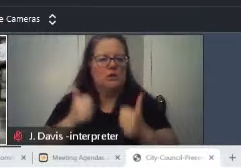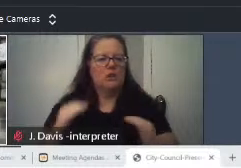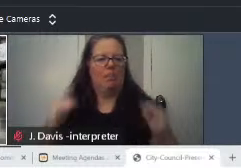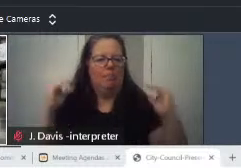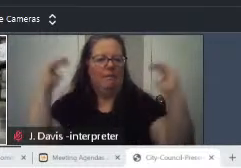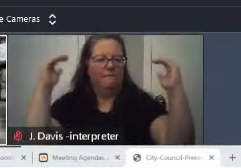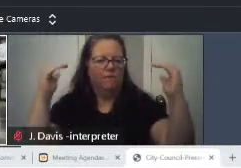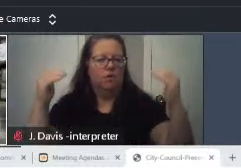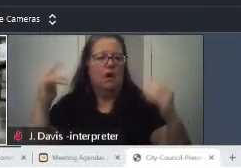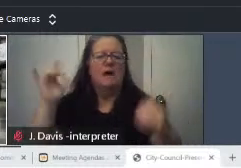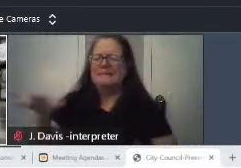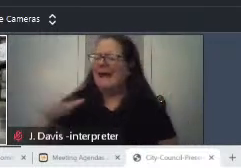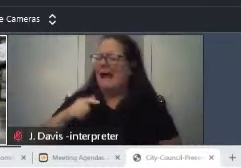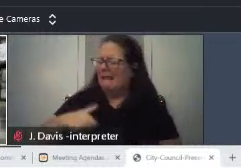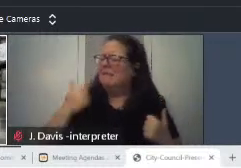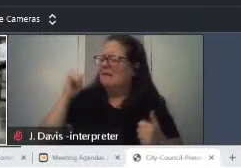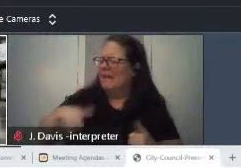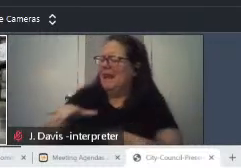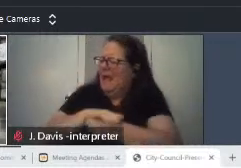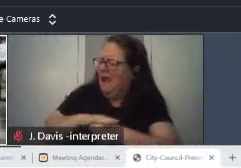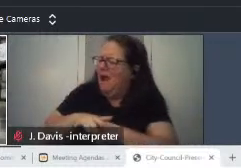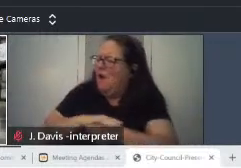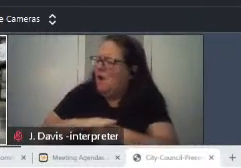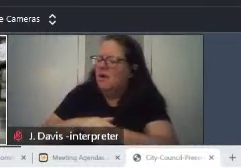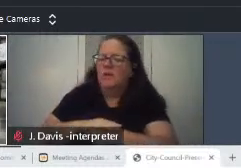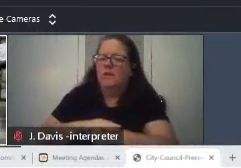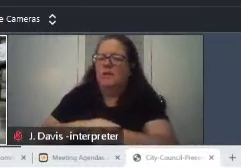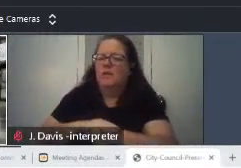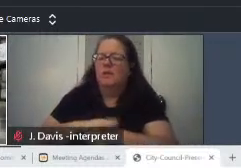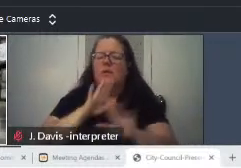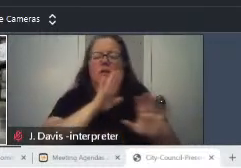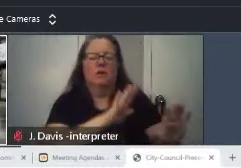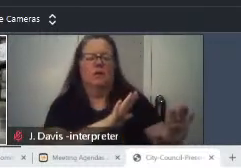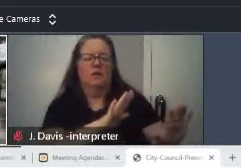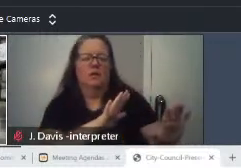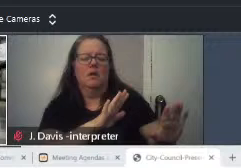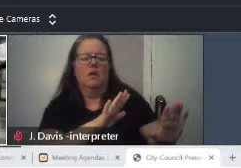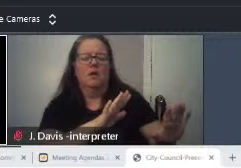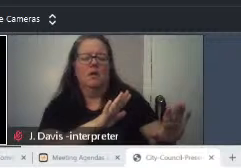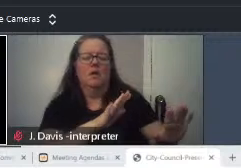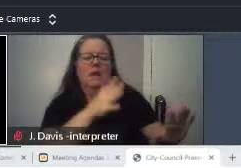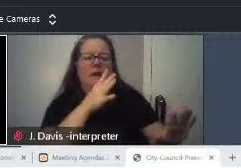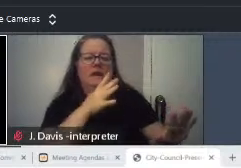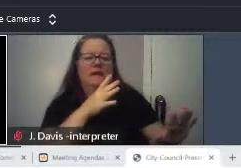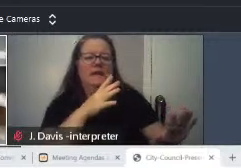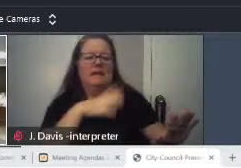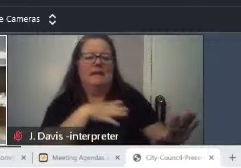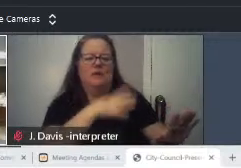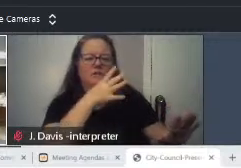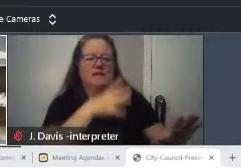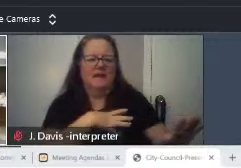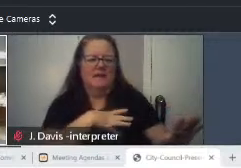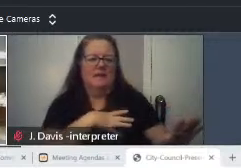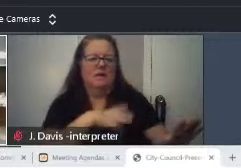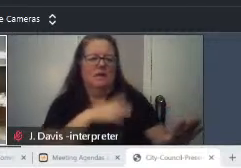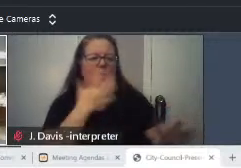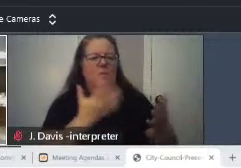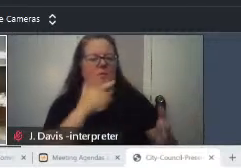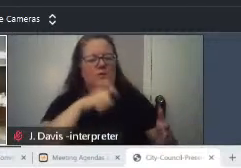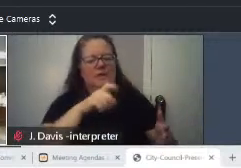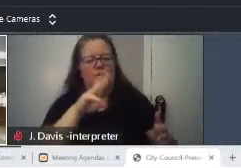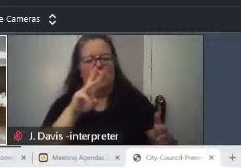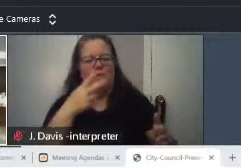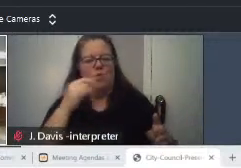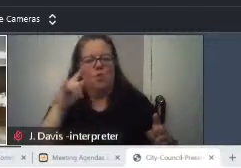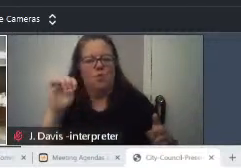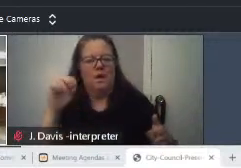live in the neighborhood. I promise you. Okay. Council Lady, real quick, Chief, and we may need Mr. Whitehead in here, but do I